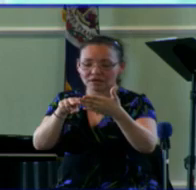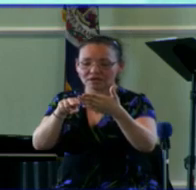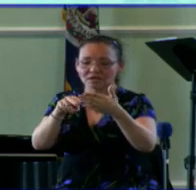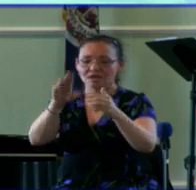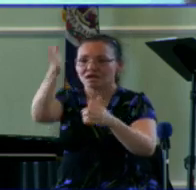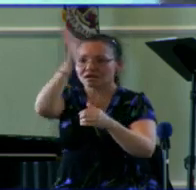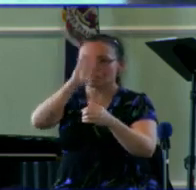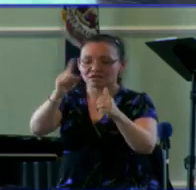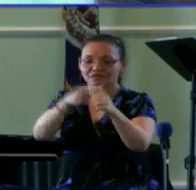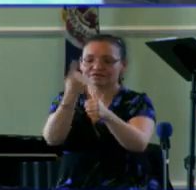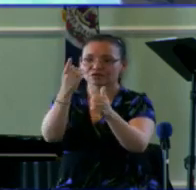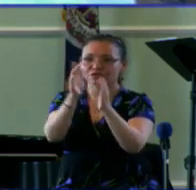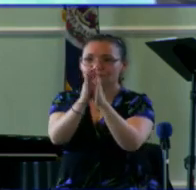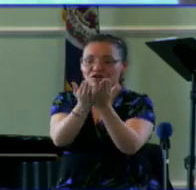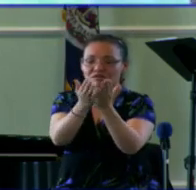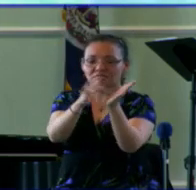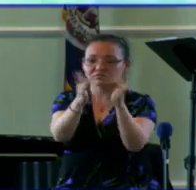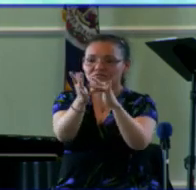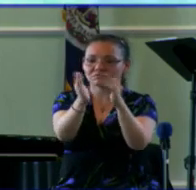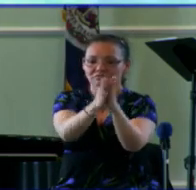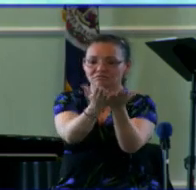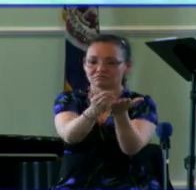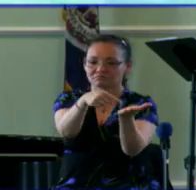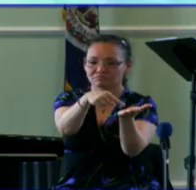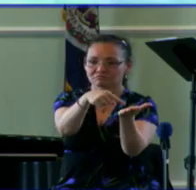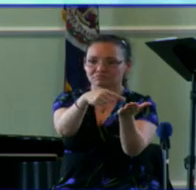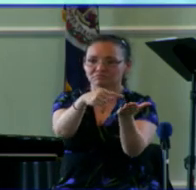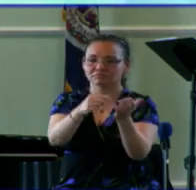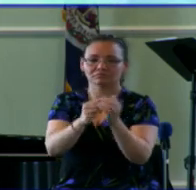book, the Bible?